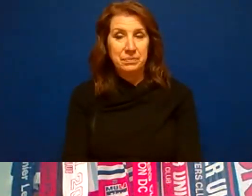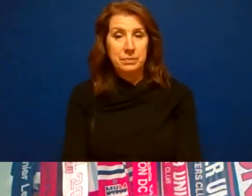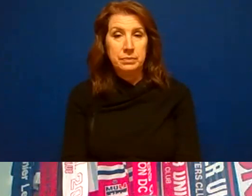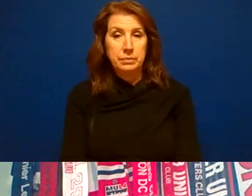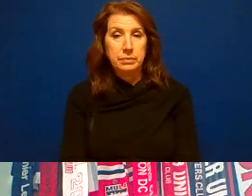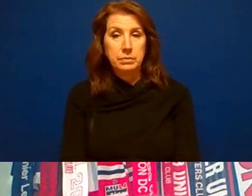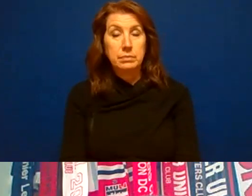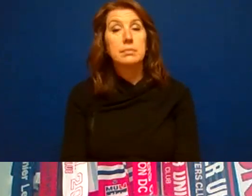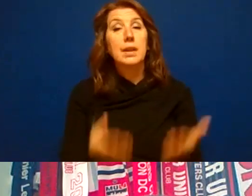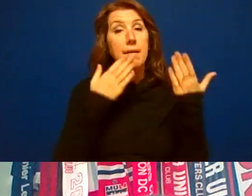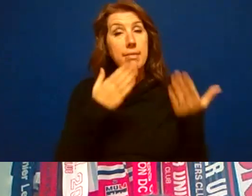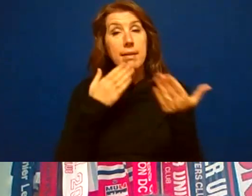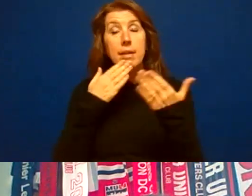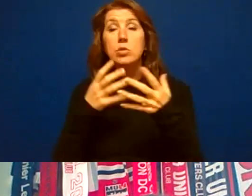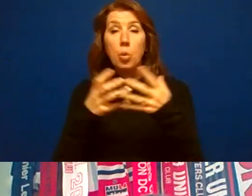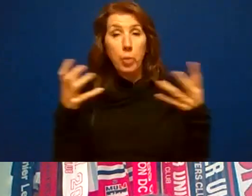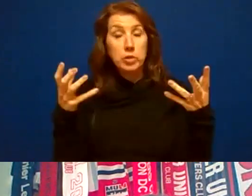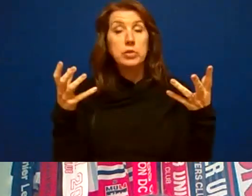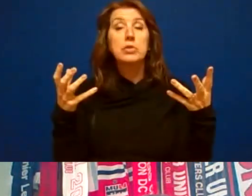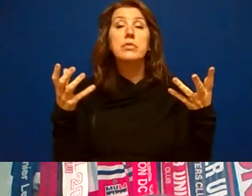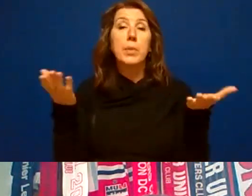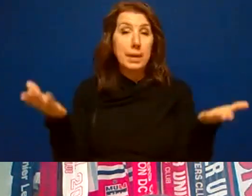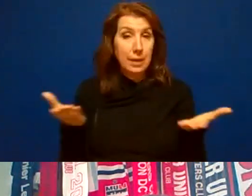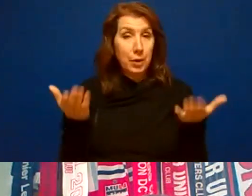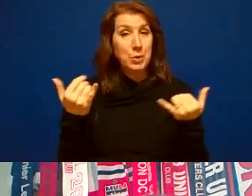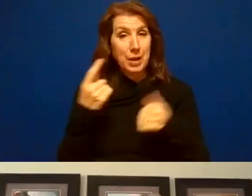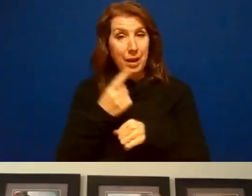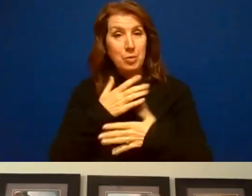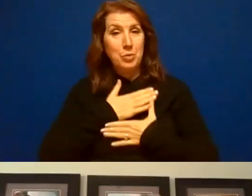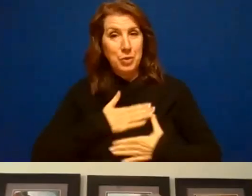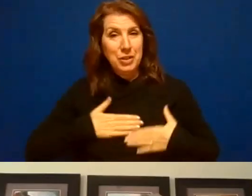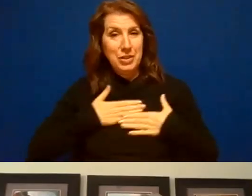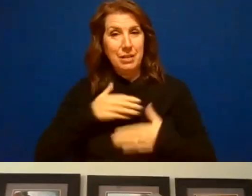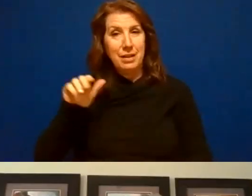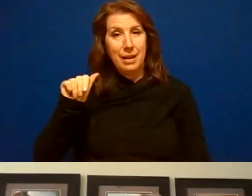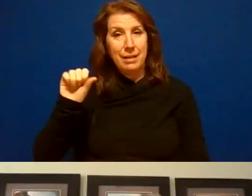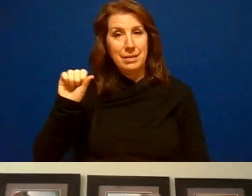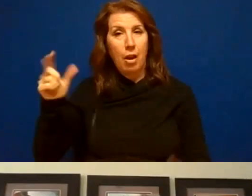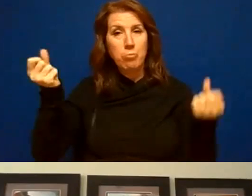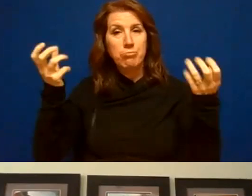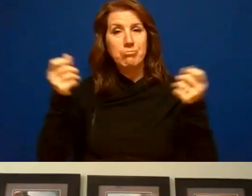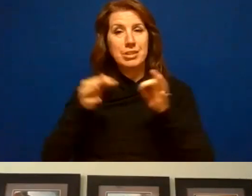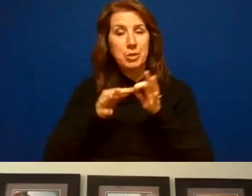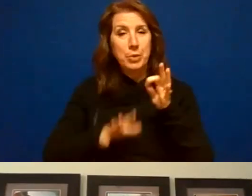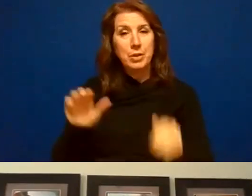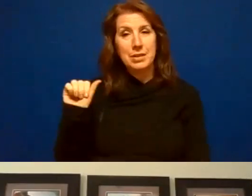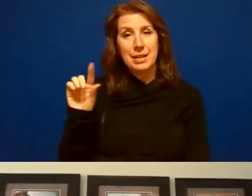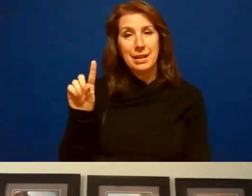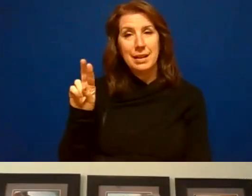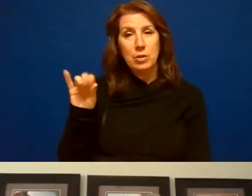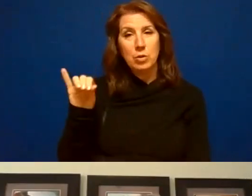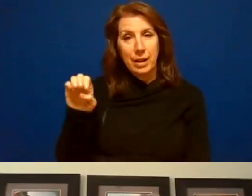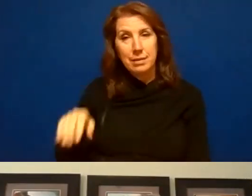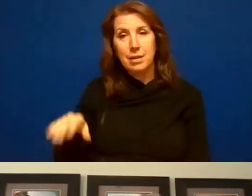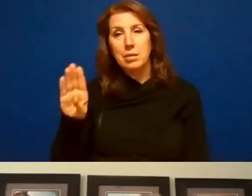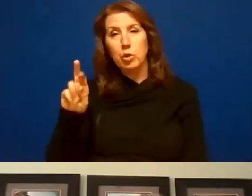Thank you all so much for being with us today. We appreciate our ASL interpreters, Adrian and Brittany, as well